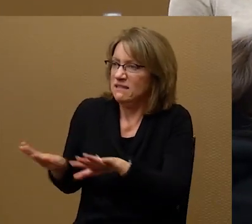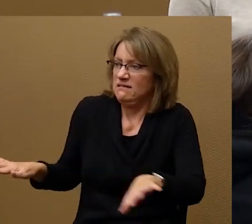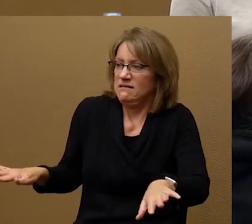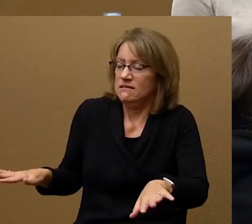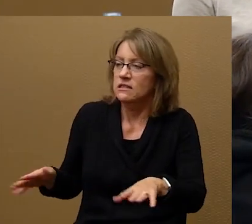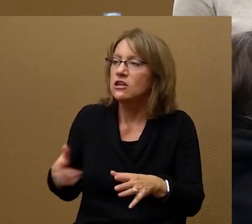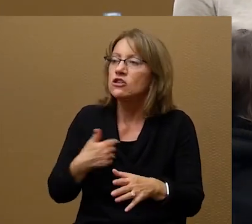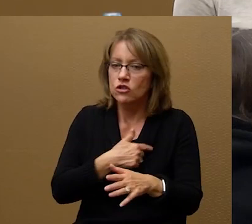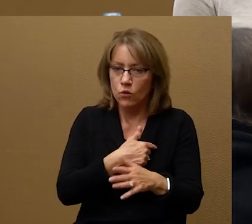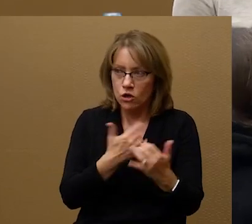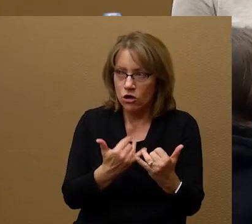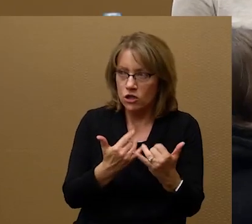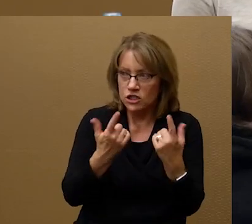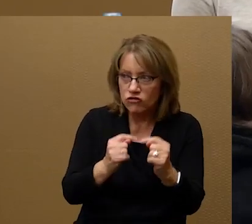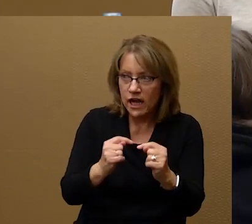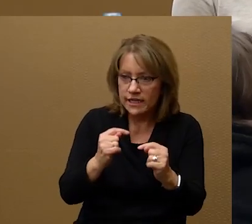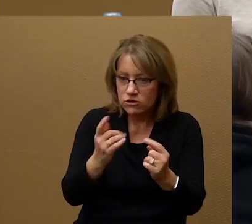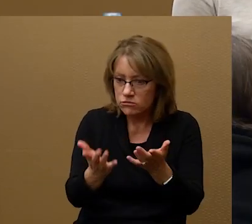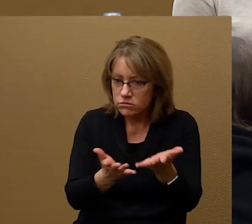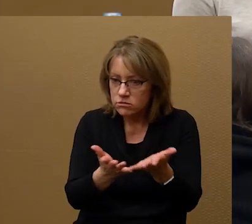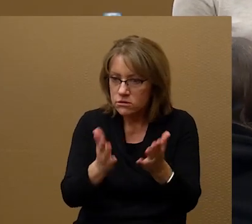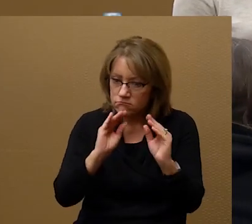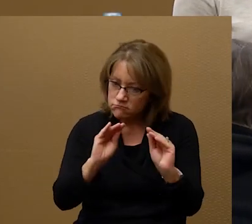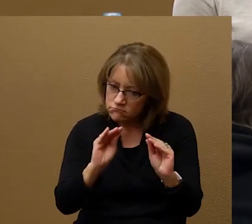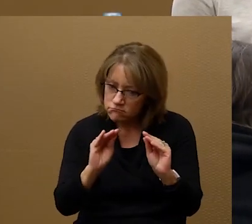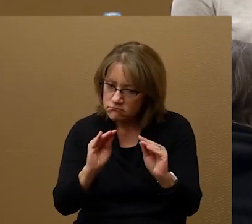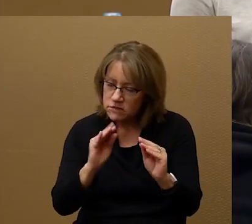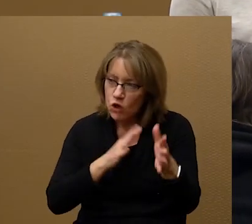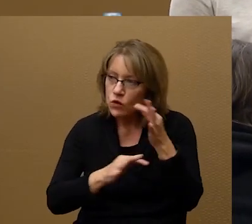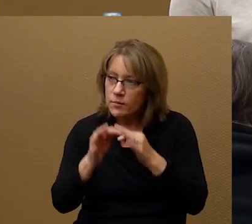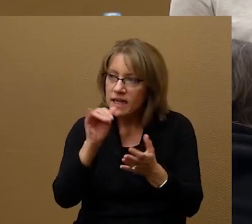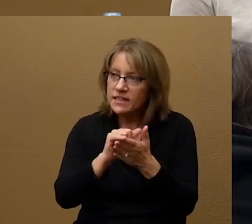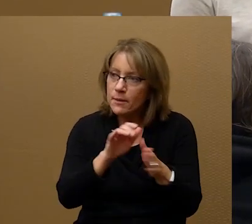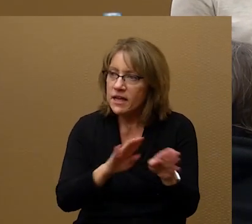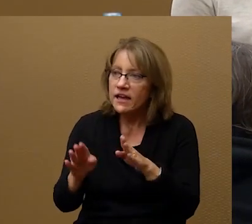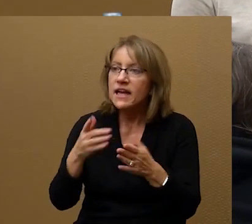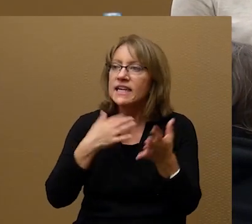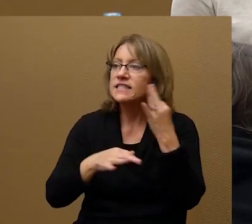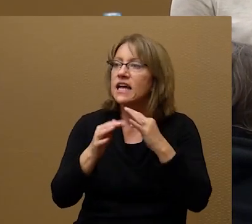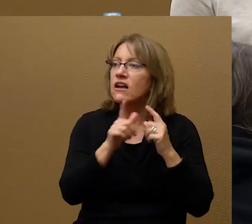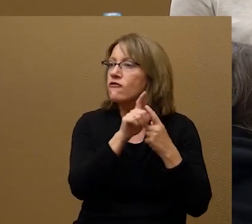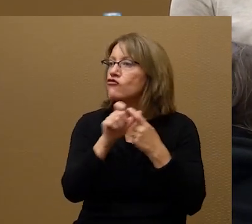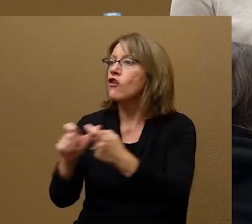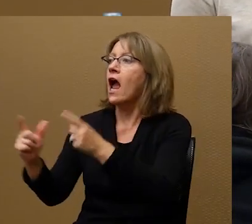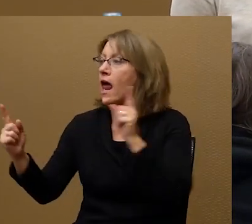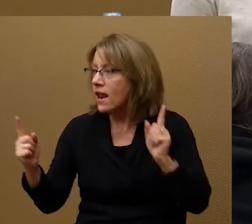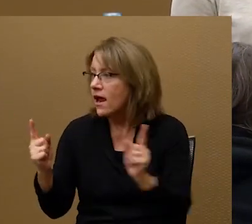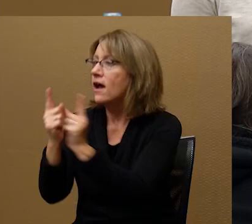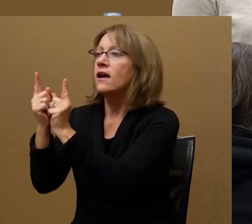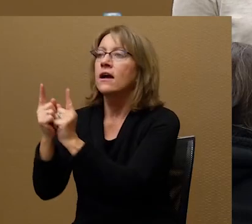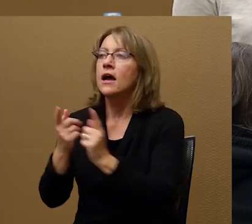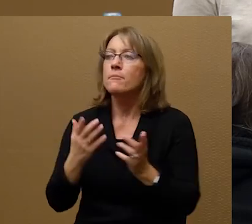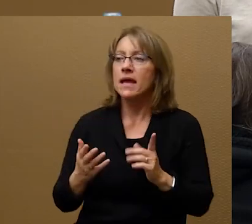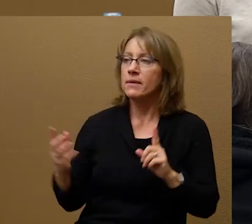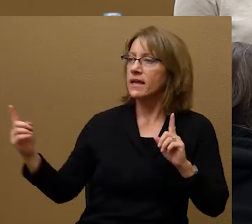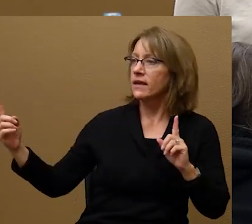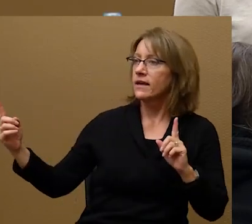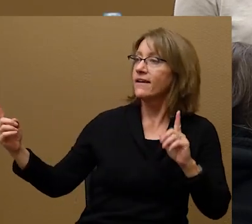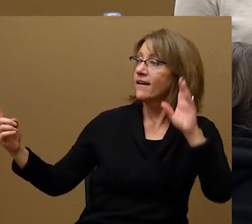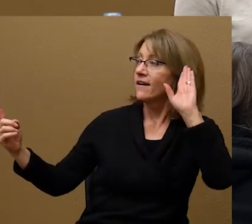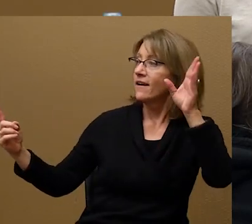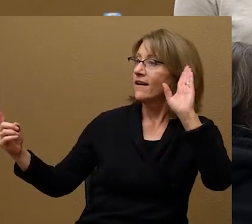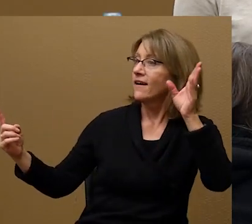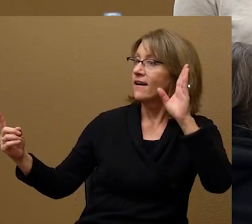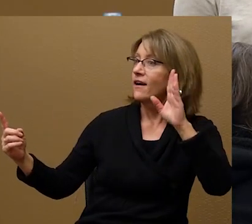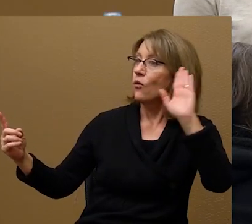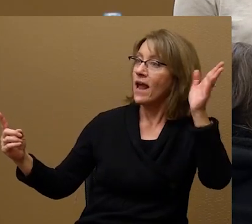we're currently trying to work with her on replacing the behavior. Instead of running up to her, maybe waving hello. So